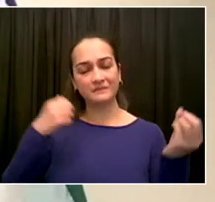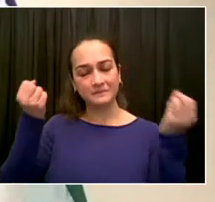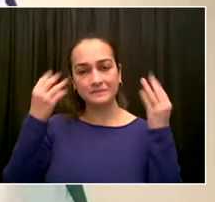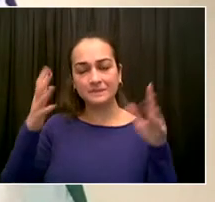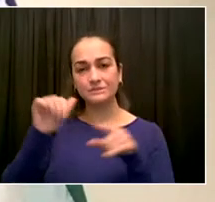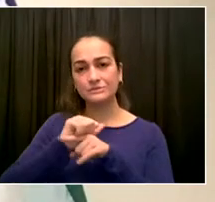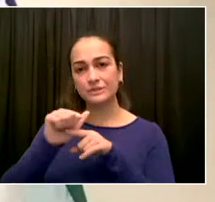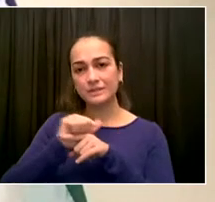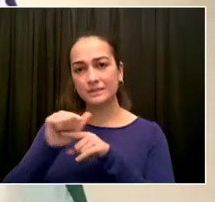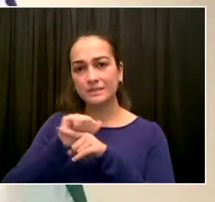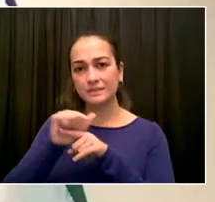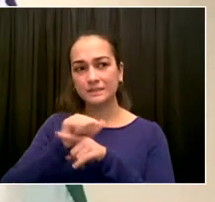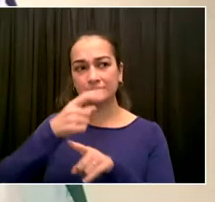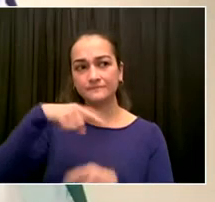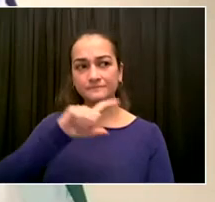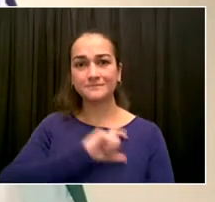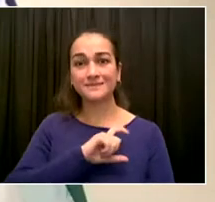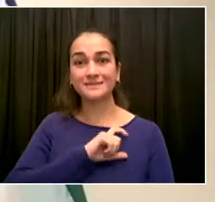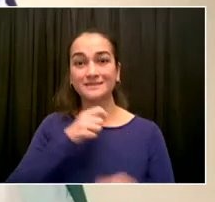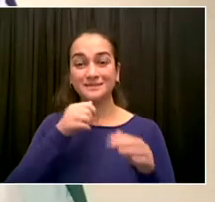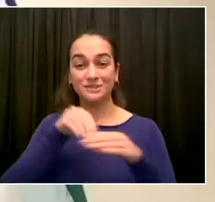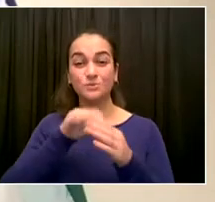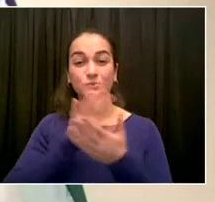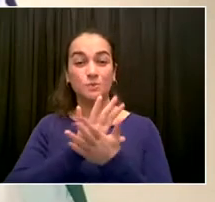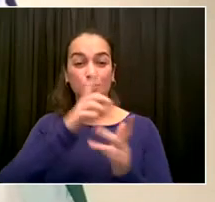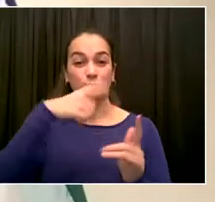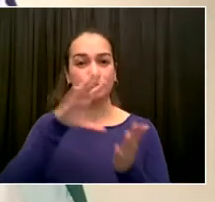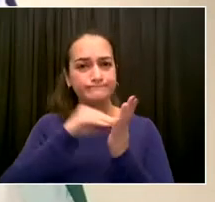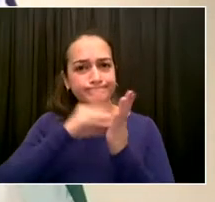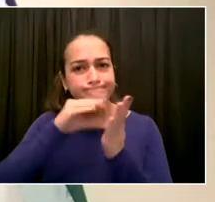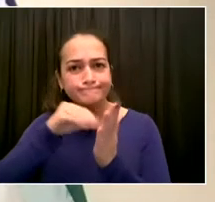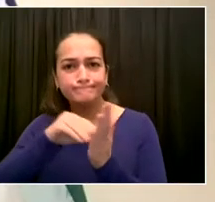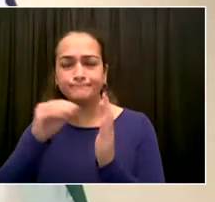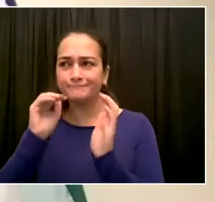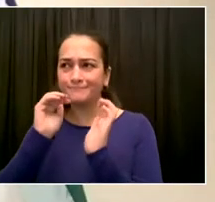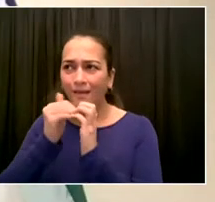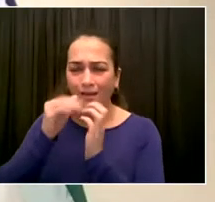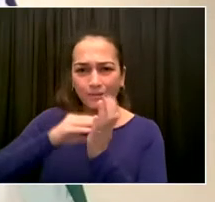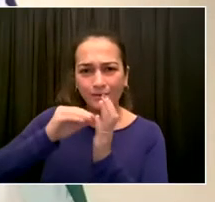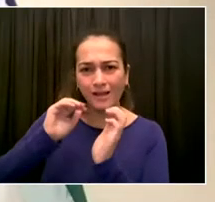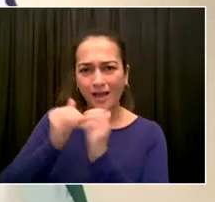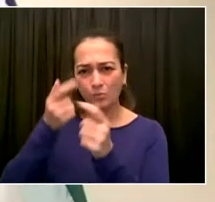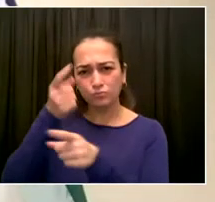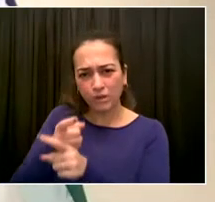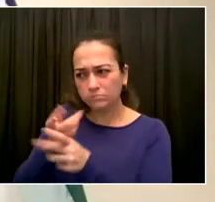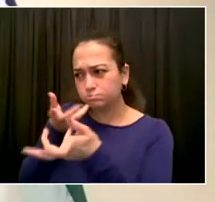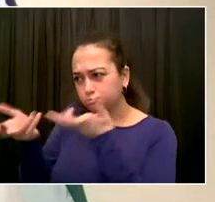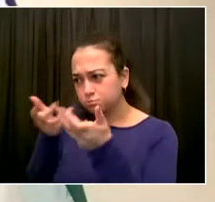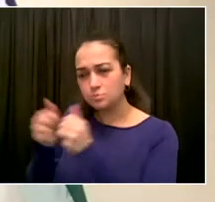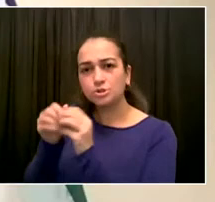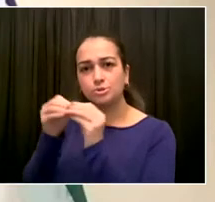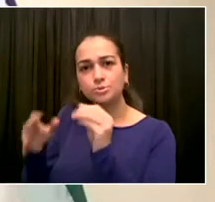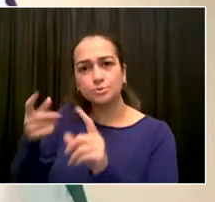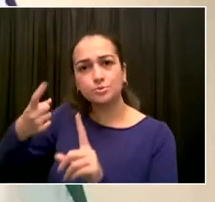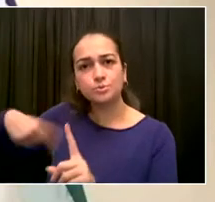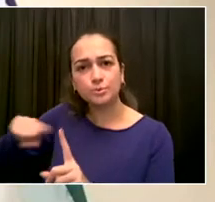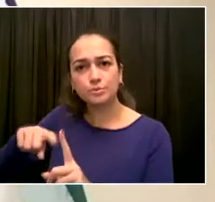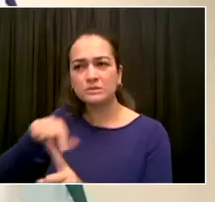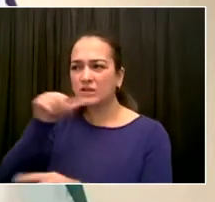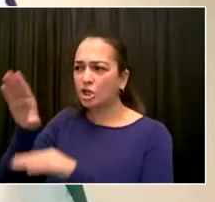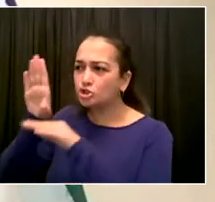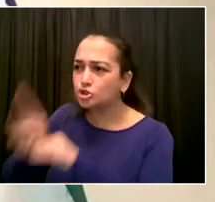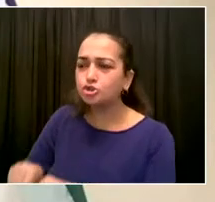about relationship building. I think that's an important component that's being left off the table regarding the dialogue and the